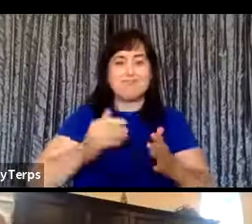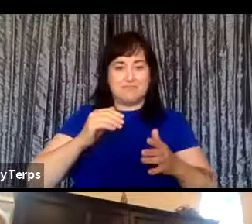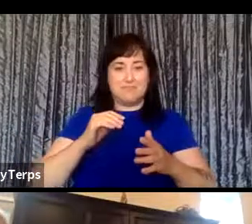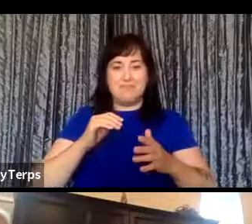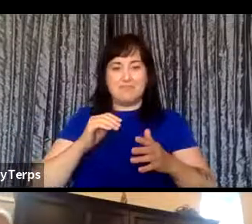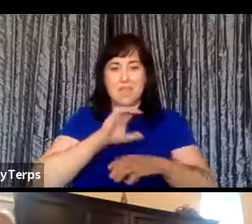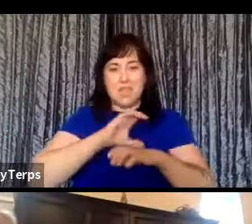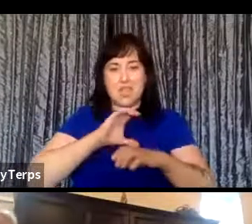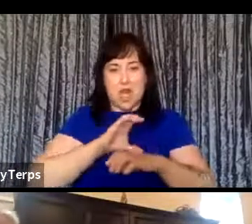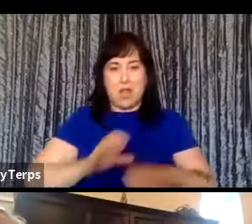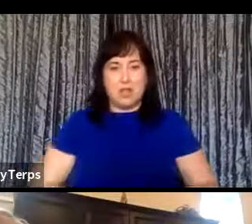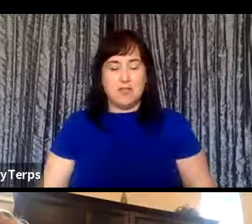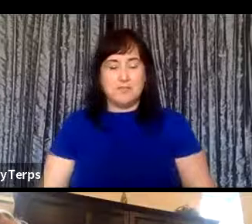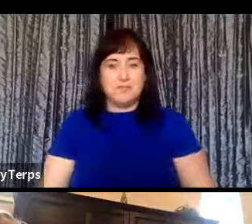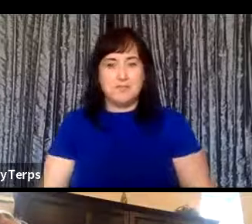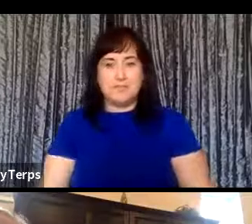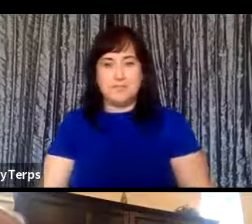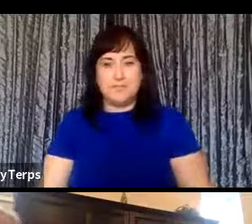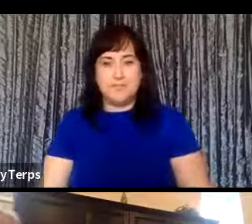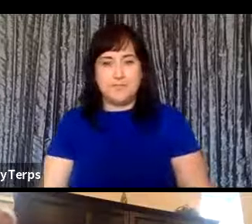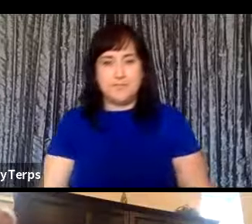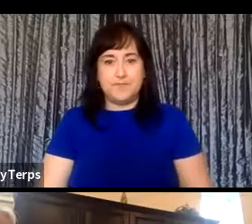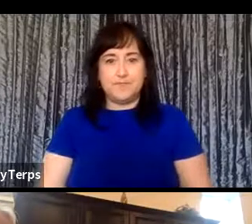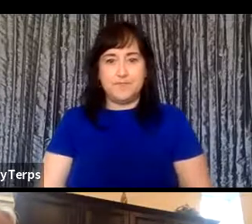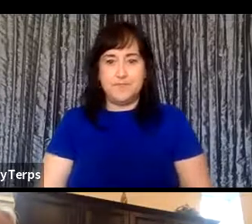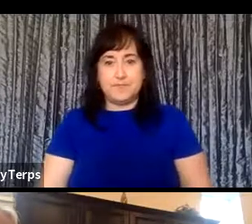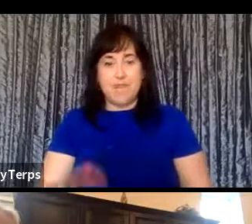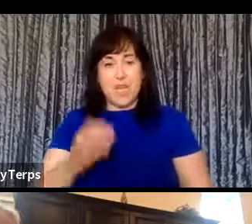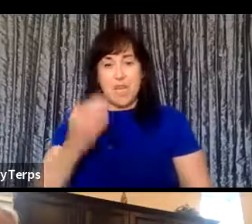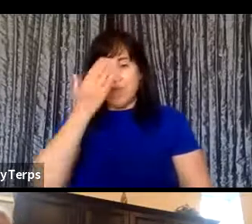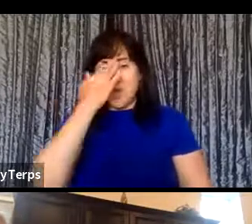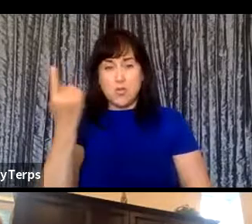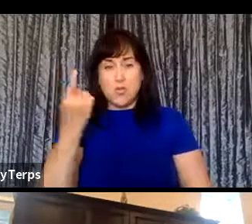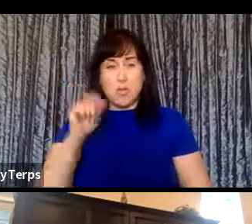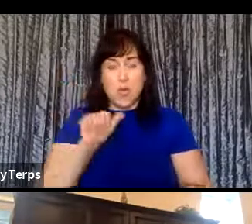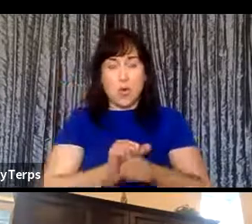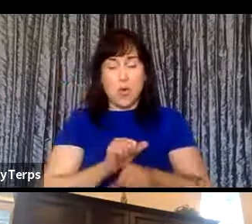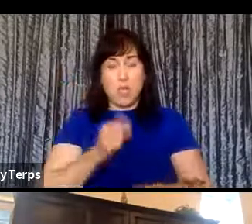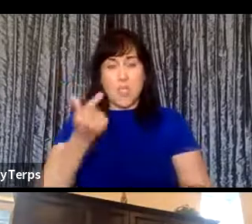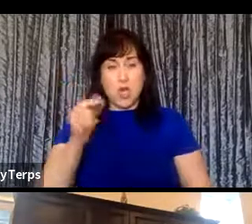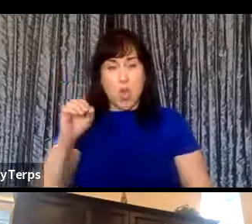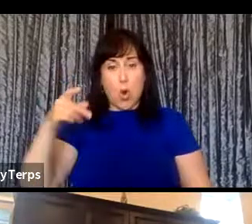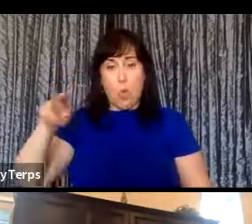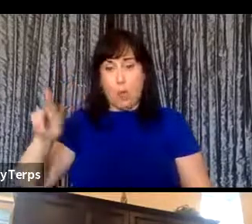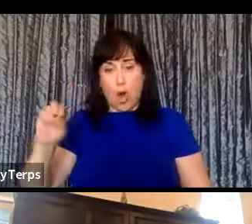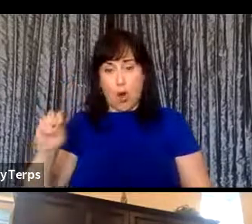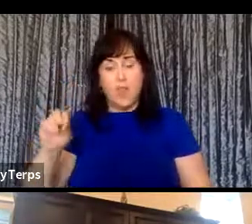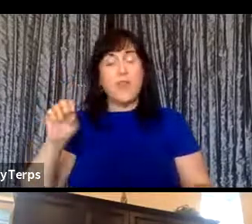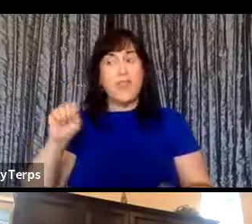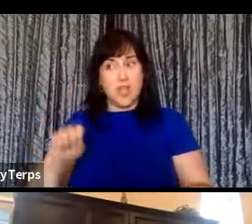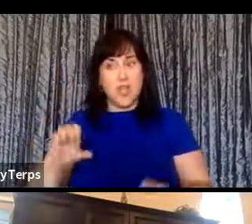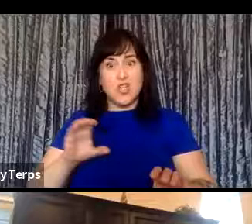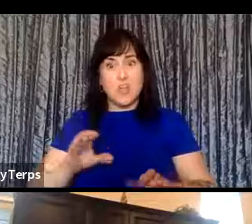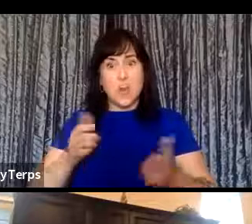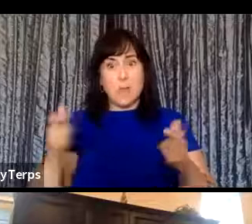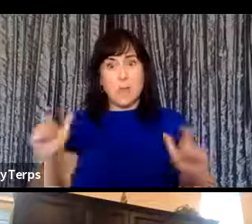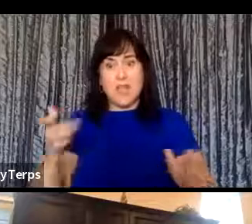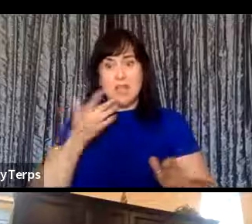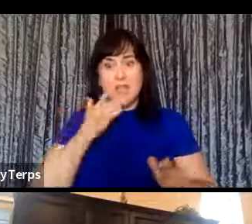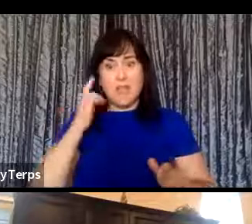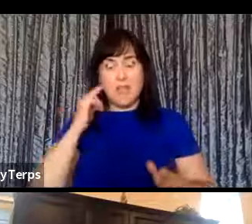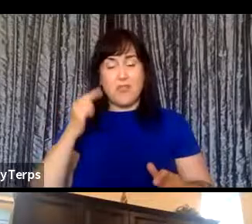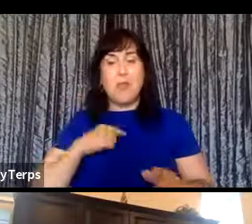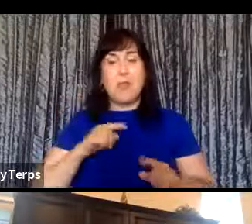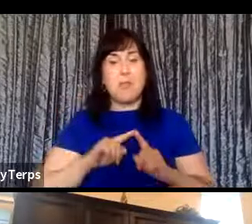Let me bring up another camera. If you know anybody who works at GoPro, by the way, they could do me a big favor right now. So we're just going to use my other